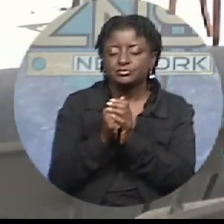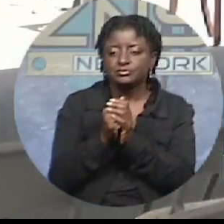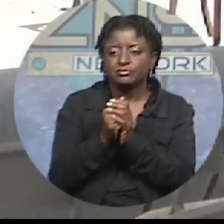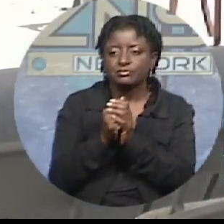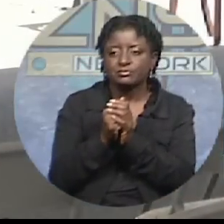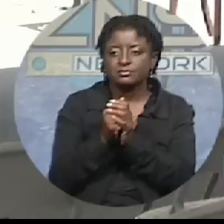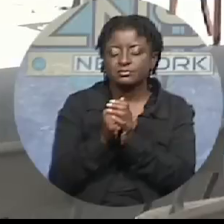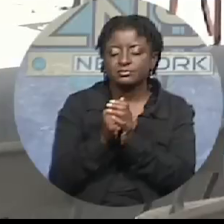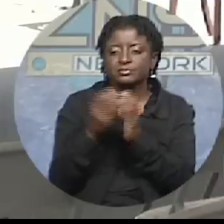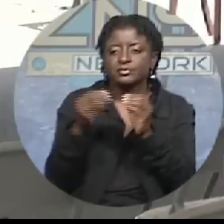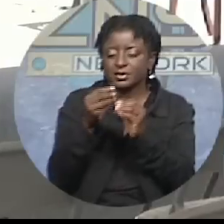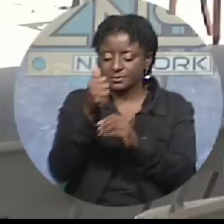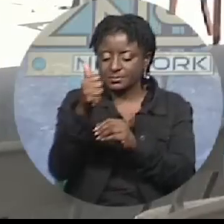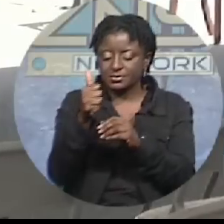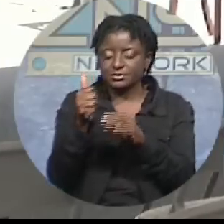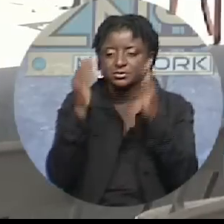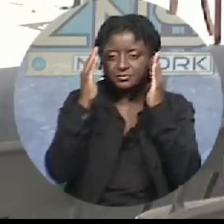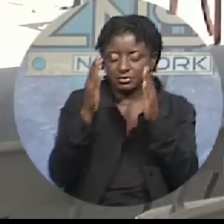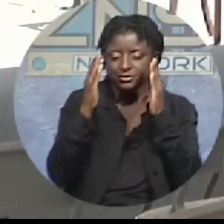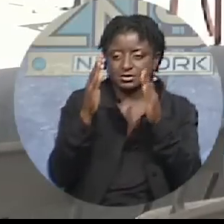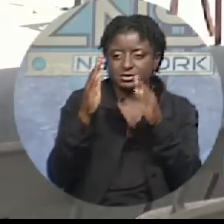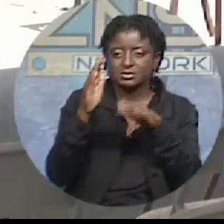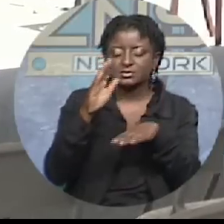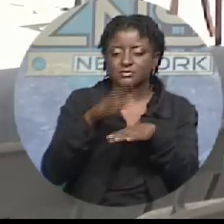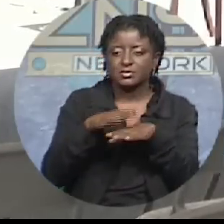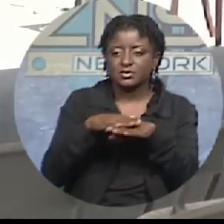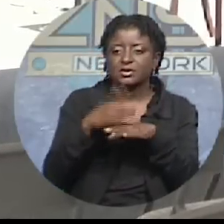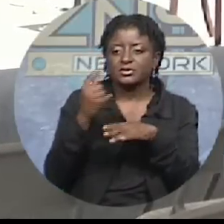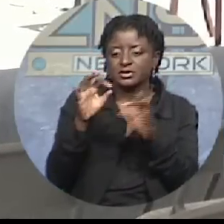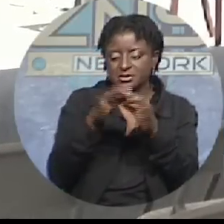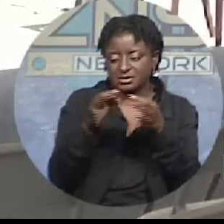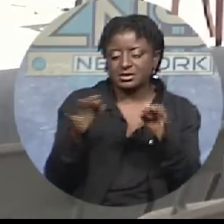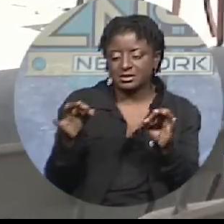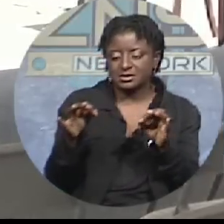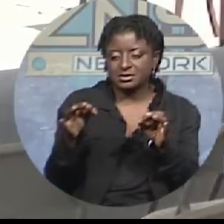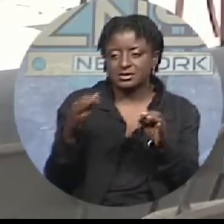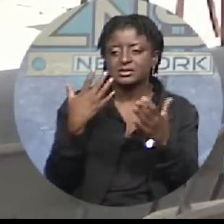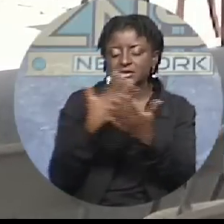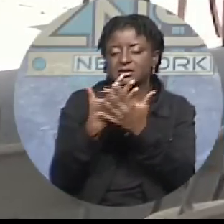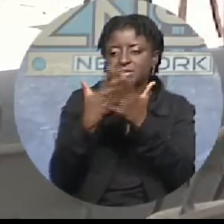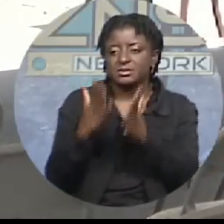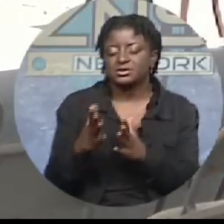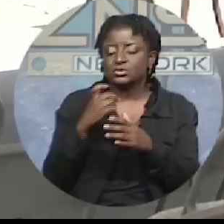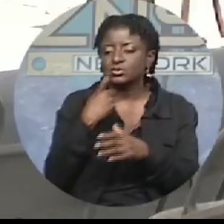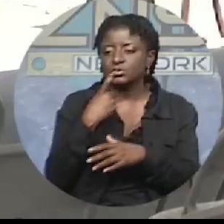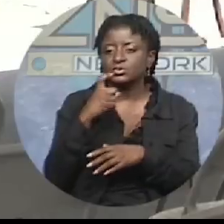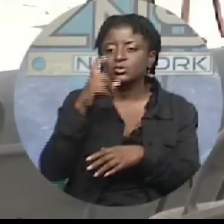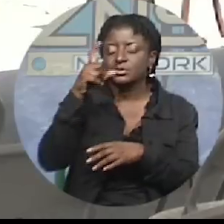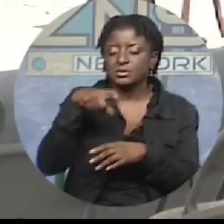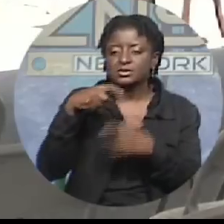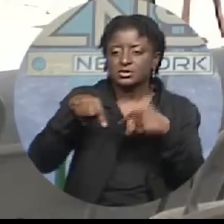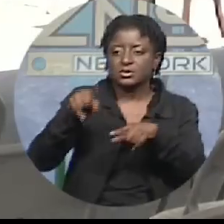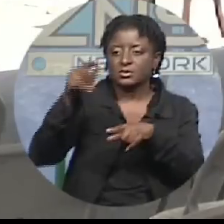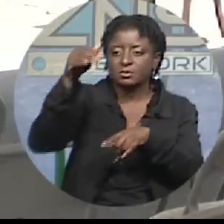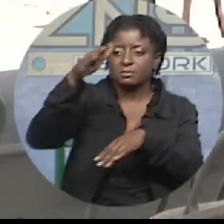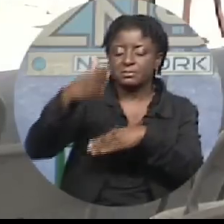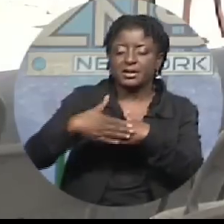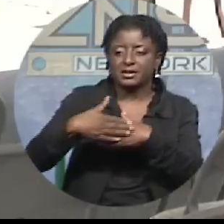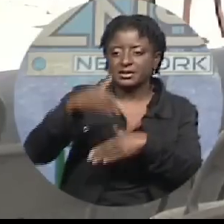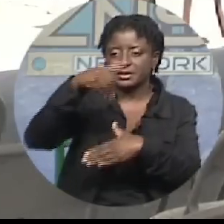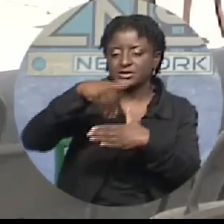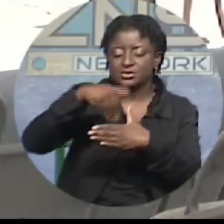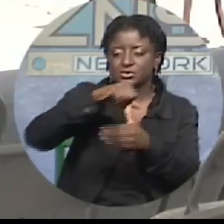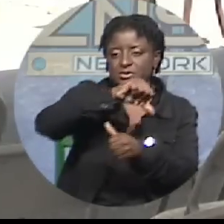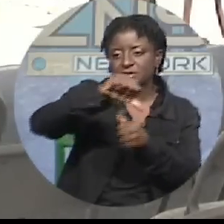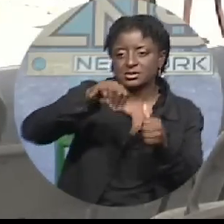Most of the emphasis is placed with the sentenced inmates who have to re-enter back in society. When persons come on remand, they're here for